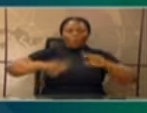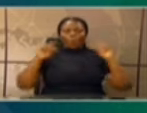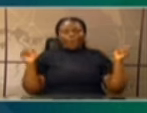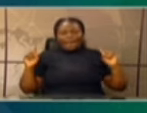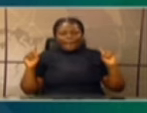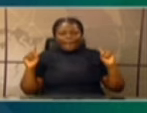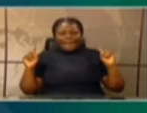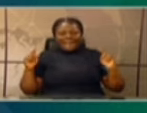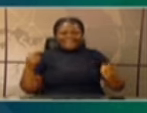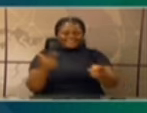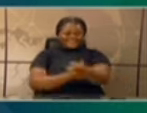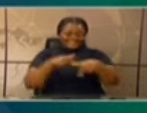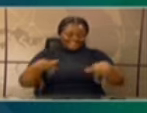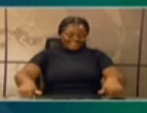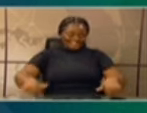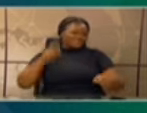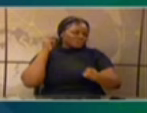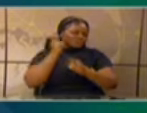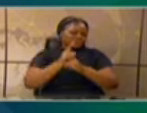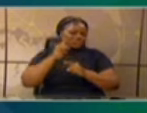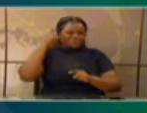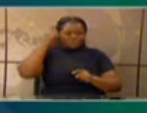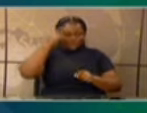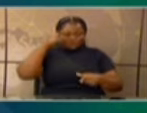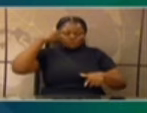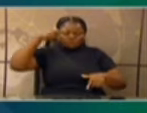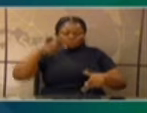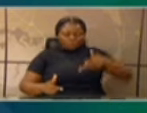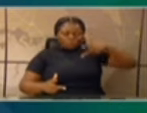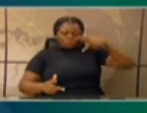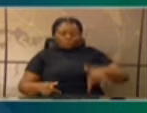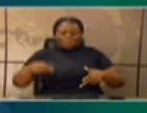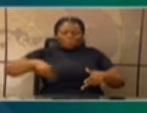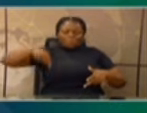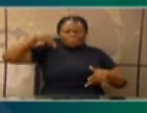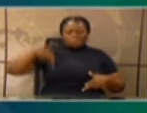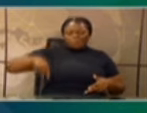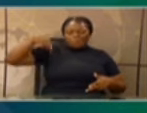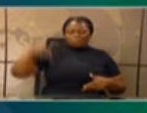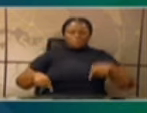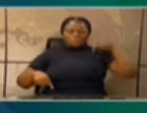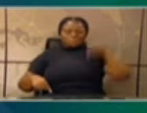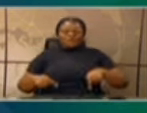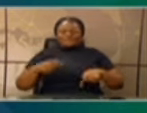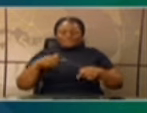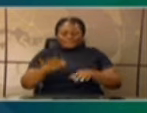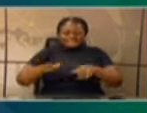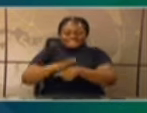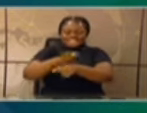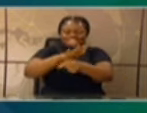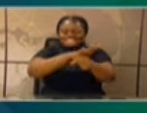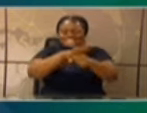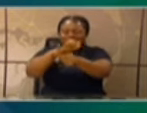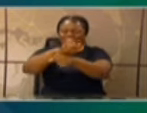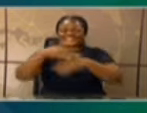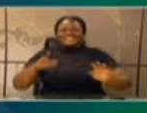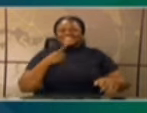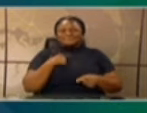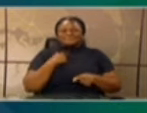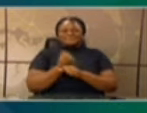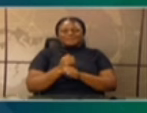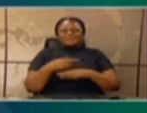Ghana happen, I buy. Porthole or could take a one, not the account was a wire coin. Porthole no baku was